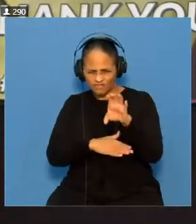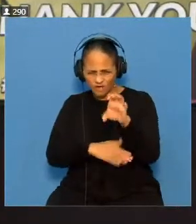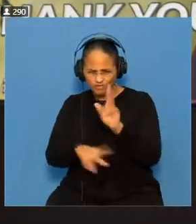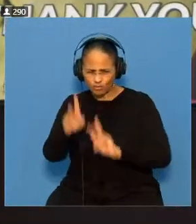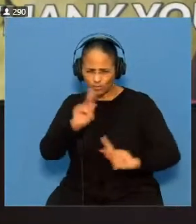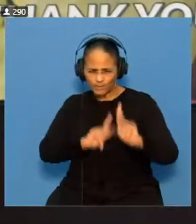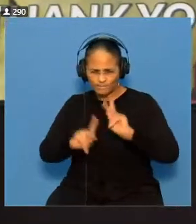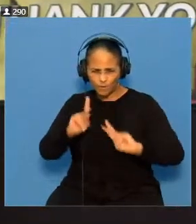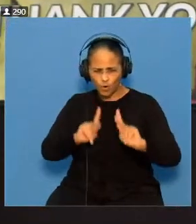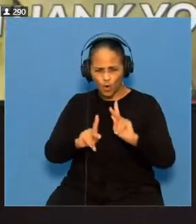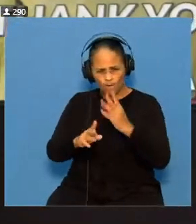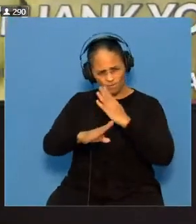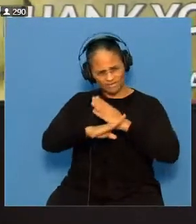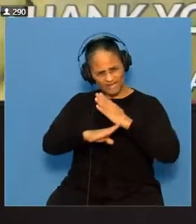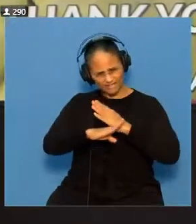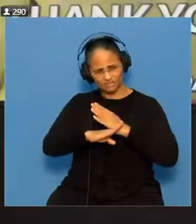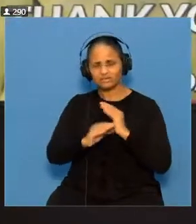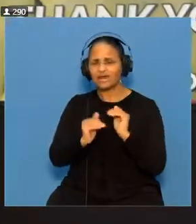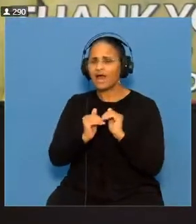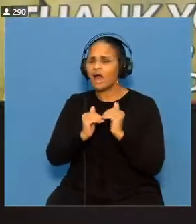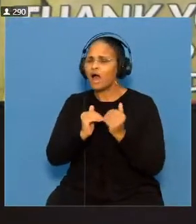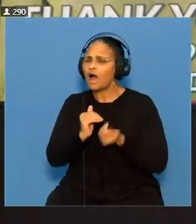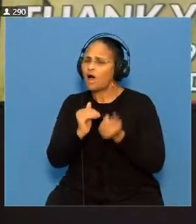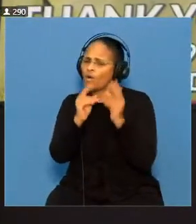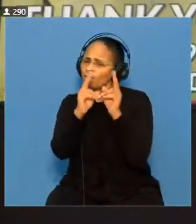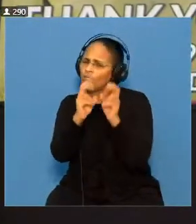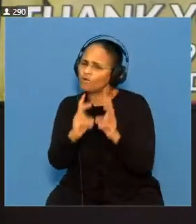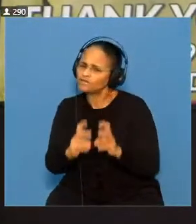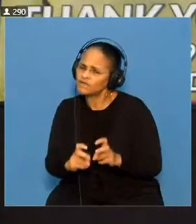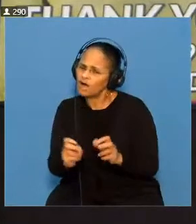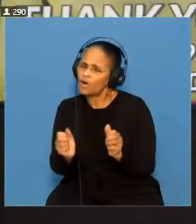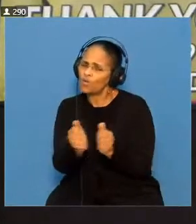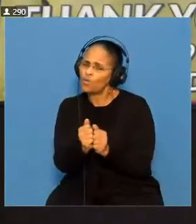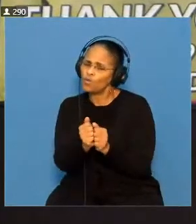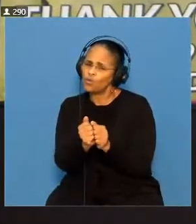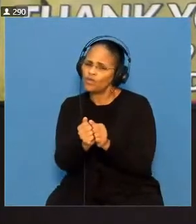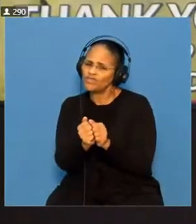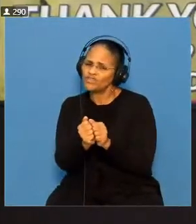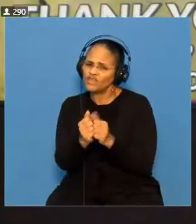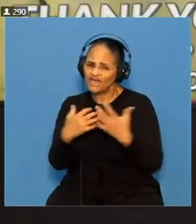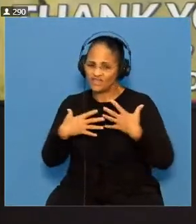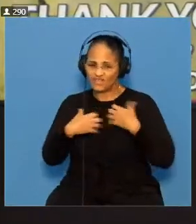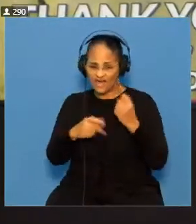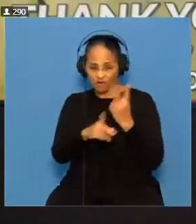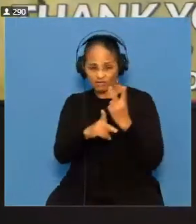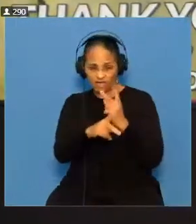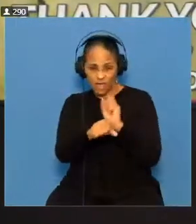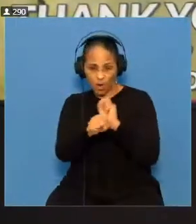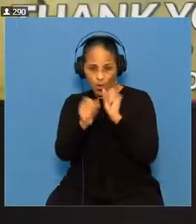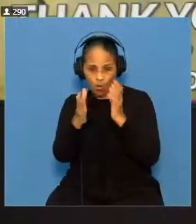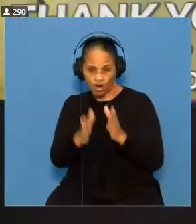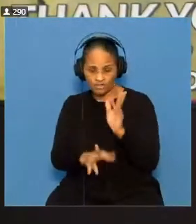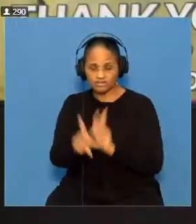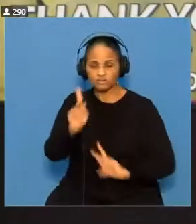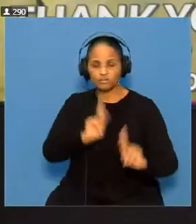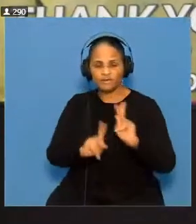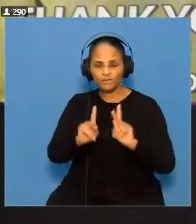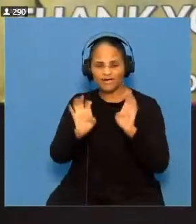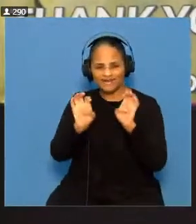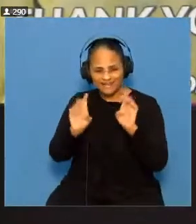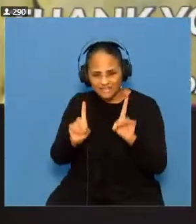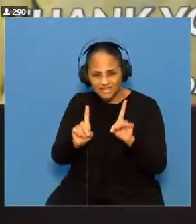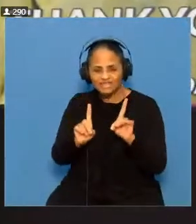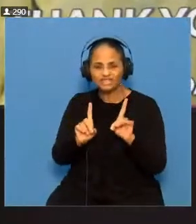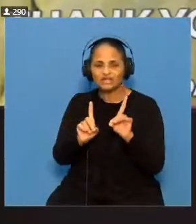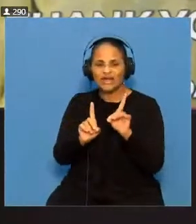How's that going to break down within the healthcare workers and people in education and